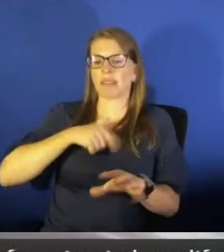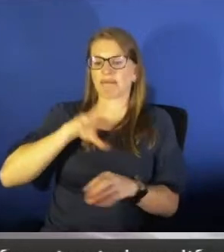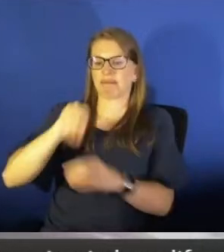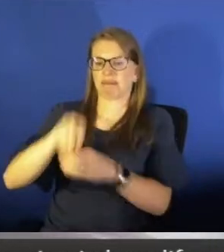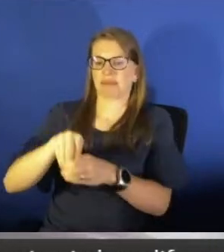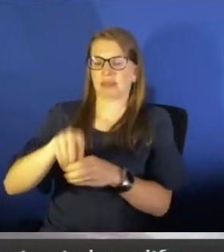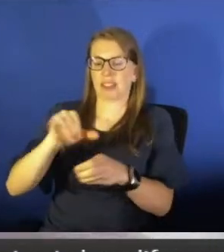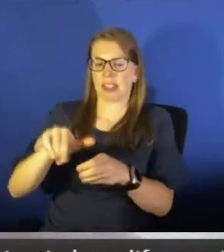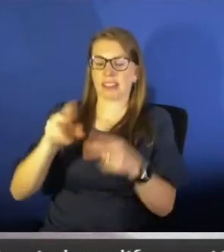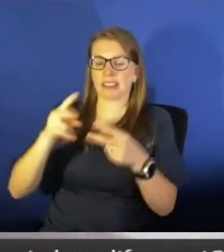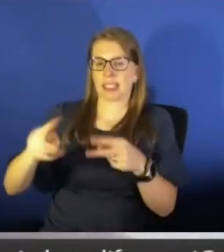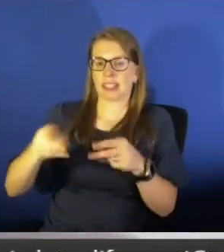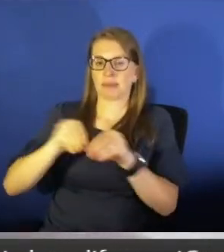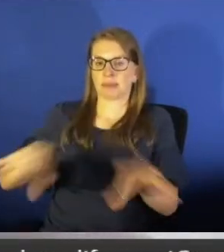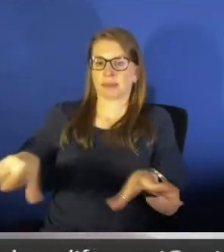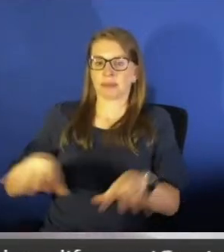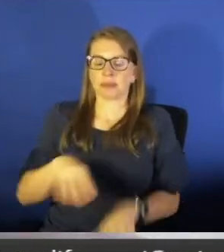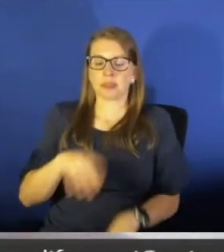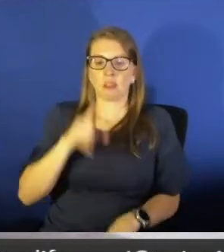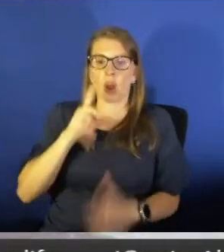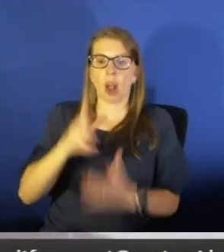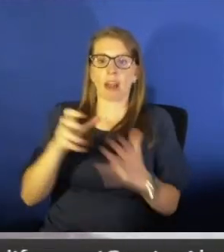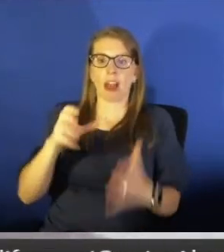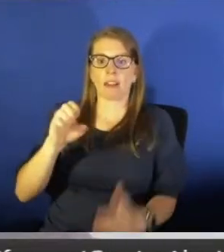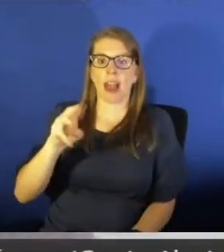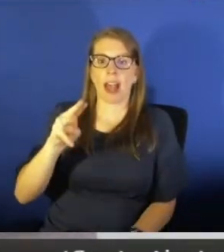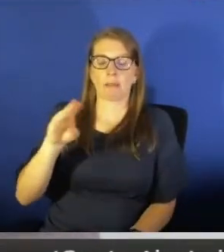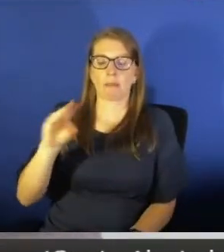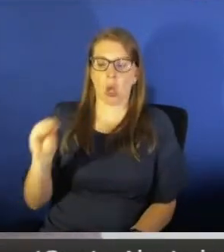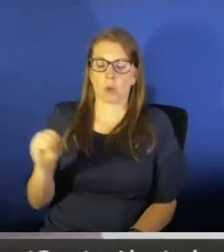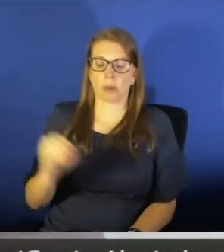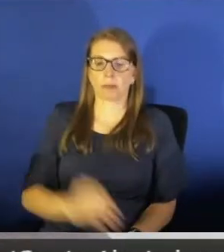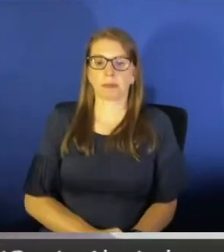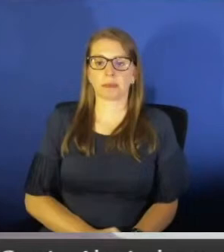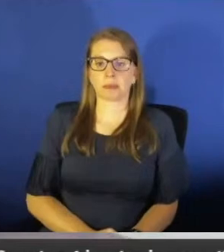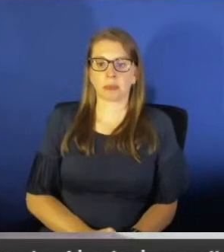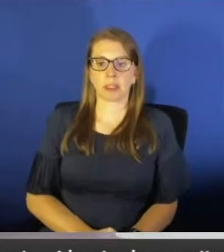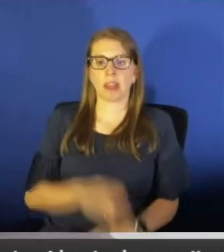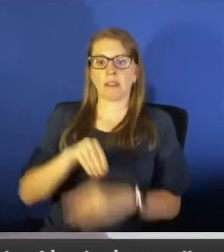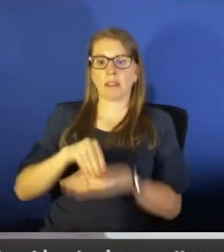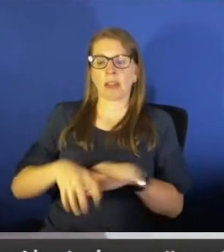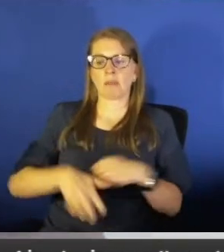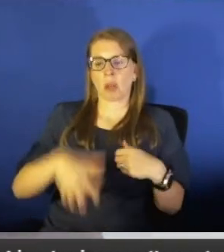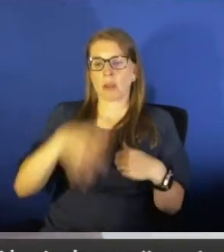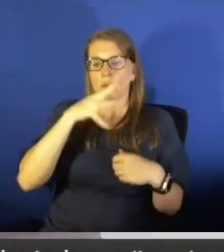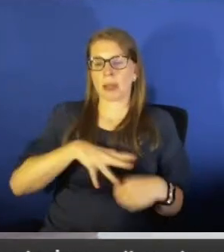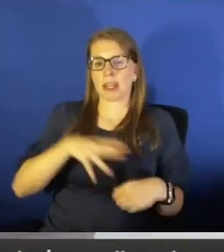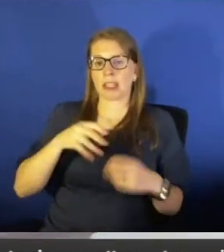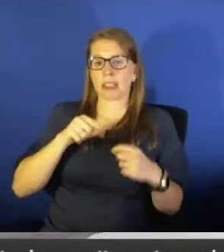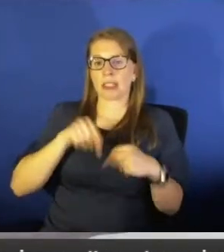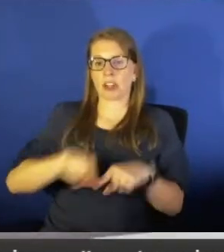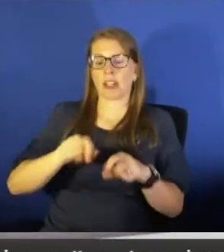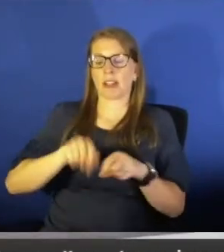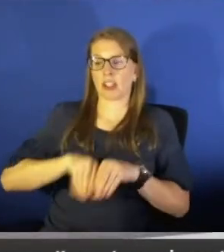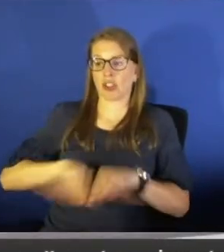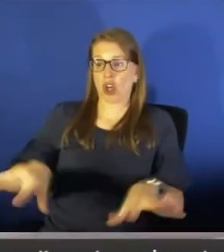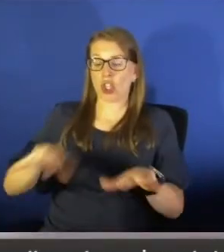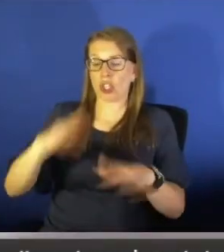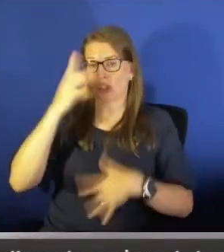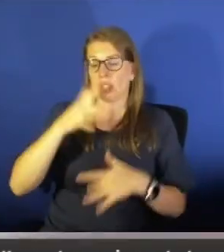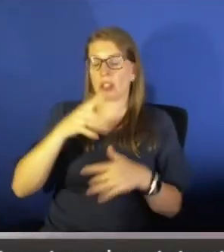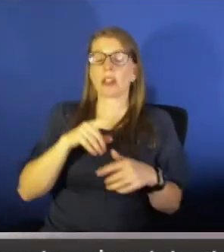we got called upon for lots of ECMO, it affected pregnant women because in that surge we had 3 different